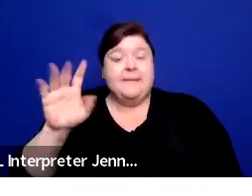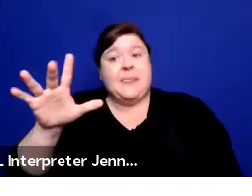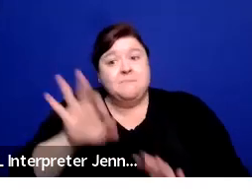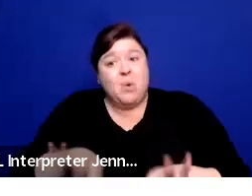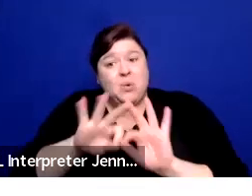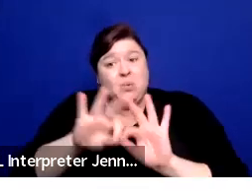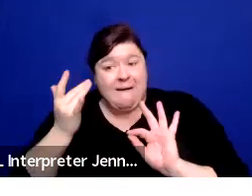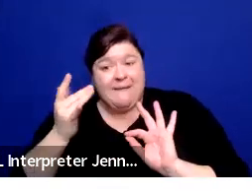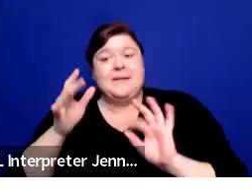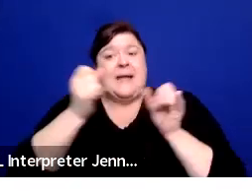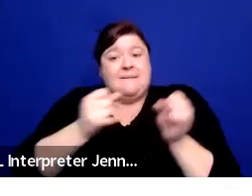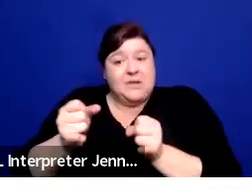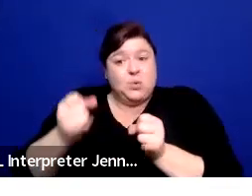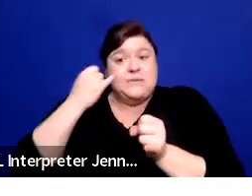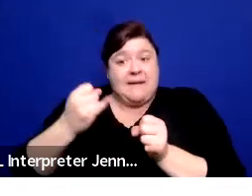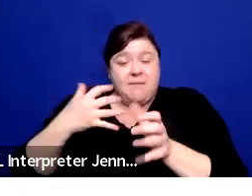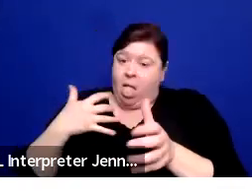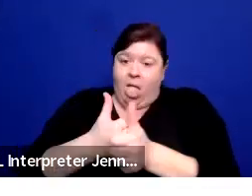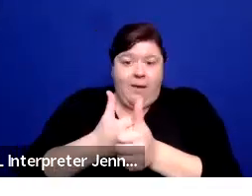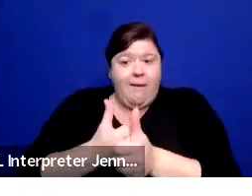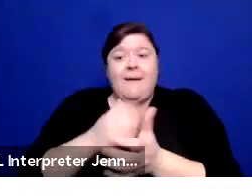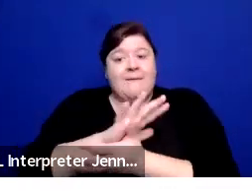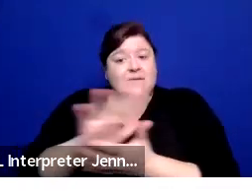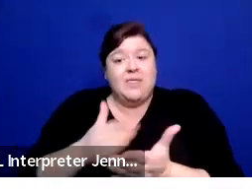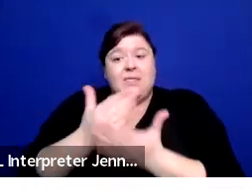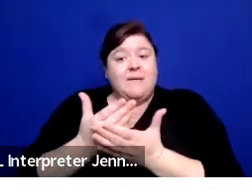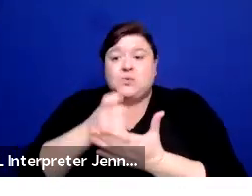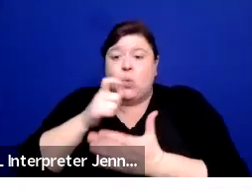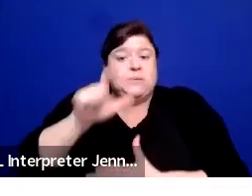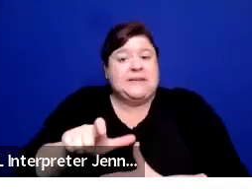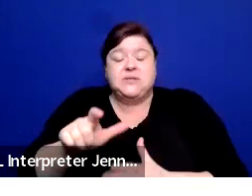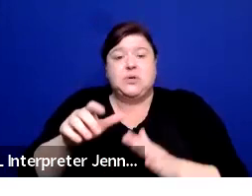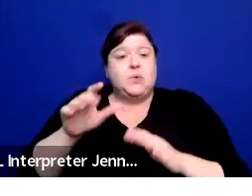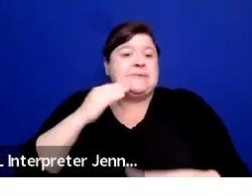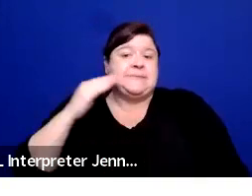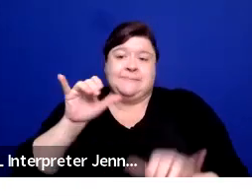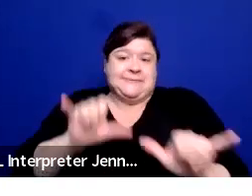that individuals who are up to date on their vaccination do not need to quarantine if they have been exposed.